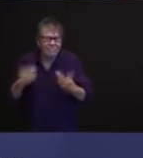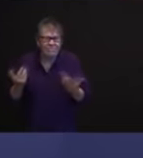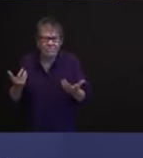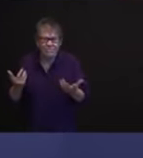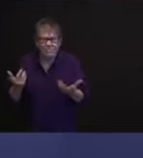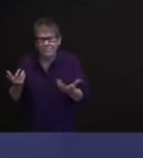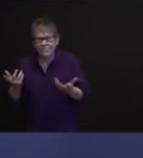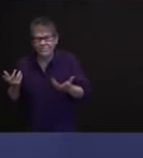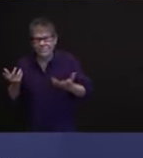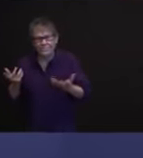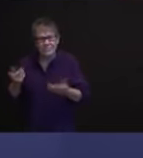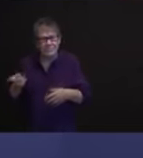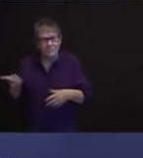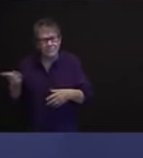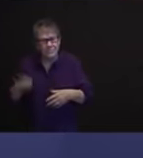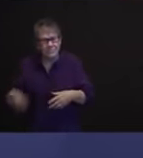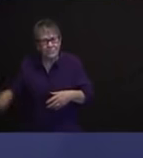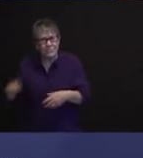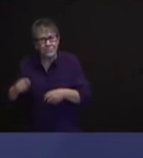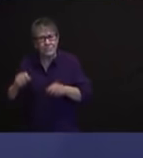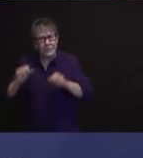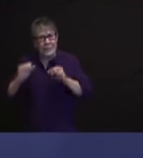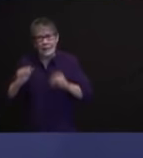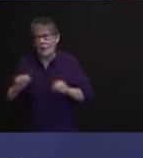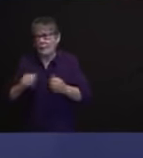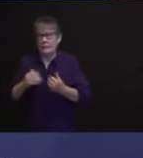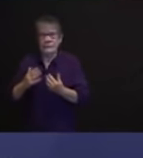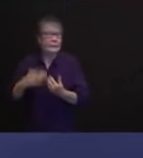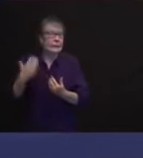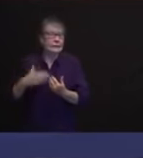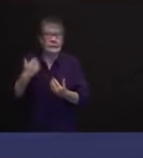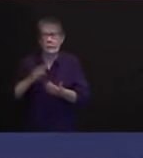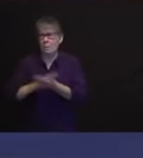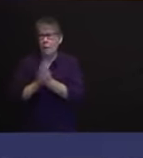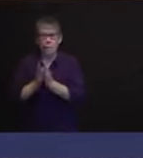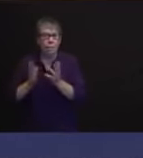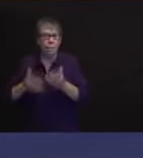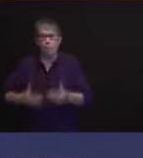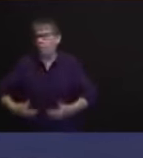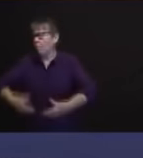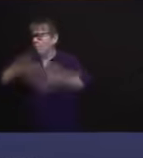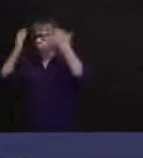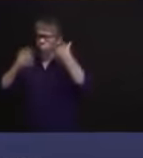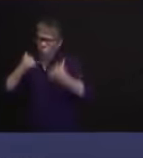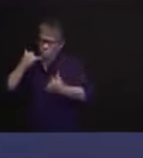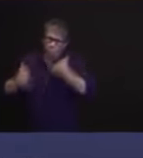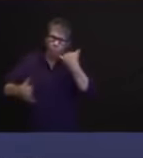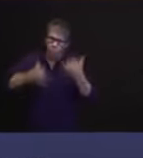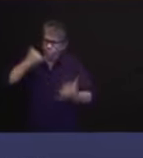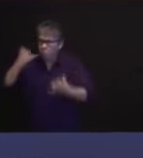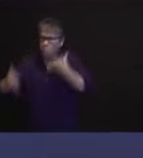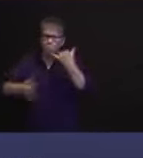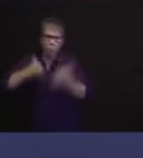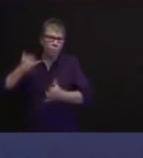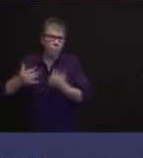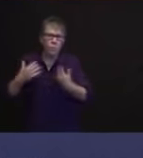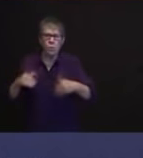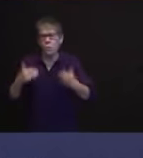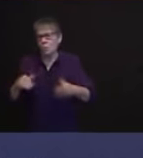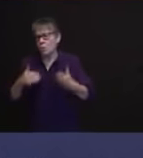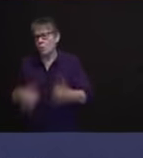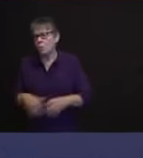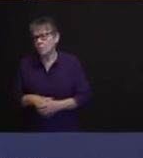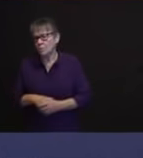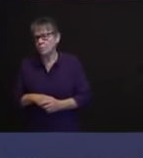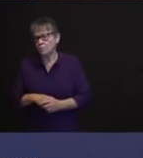become overload, but no, I can't put an exact number on when that happens. We can come back to you if we've got a couple of things occur